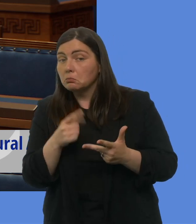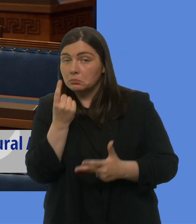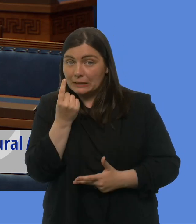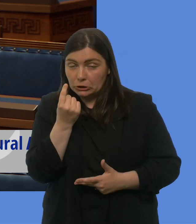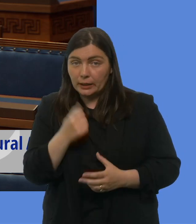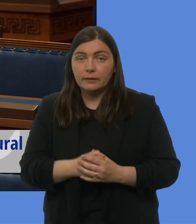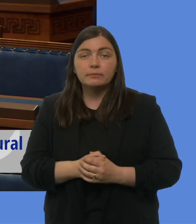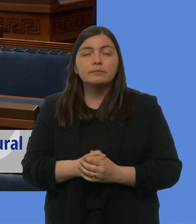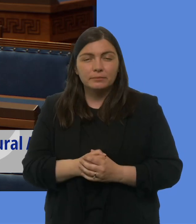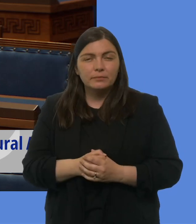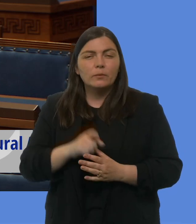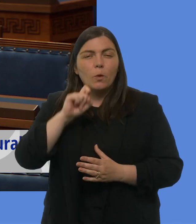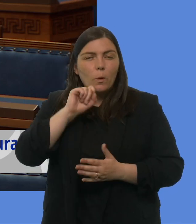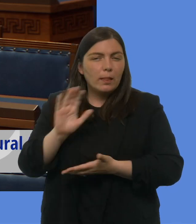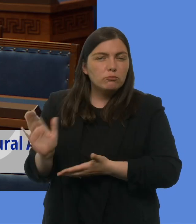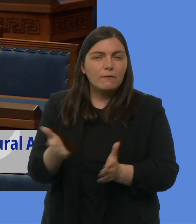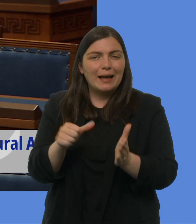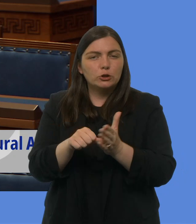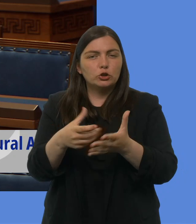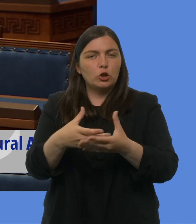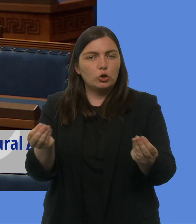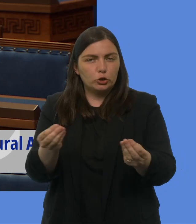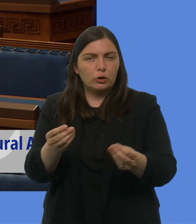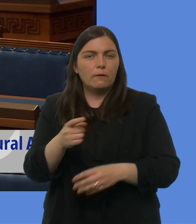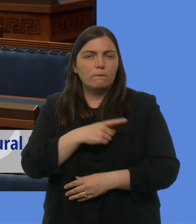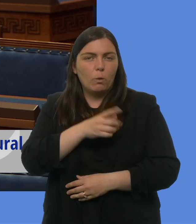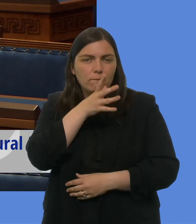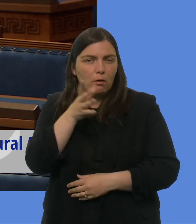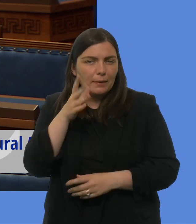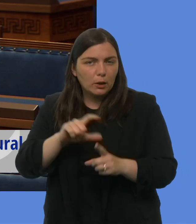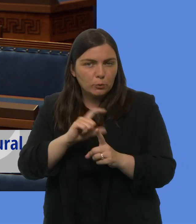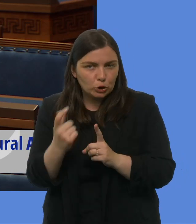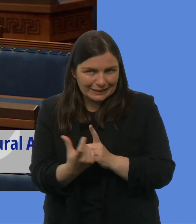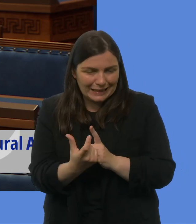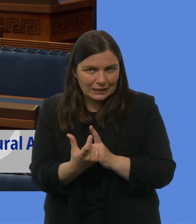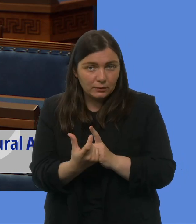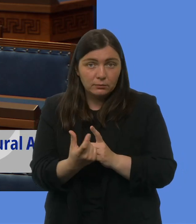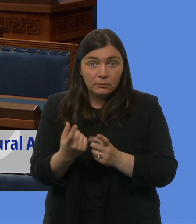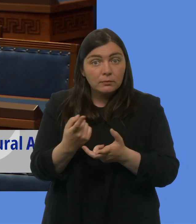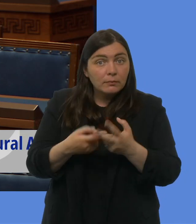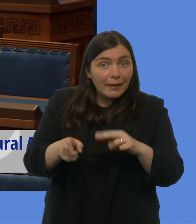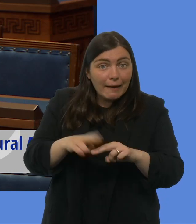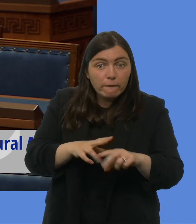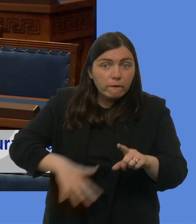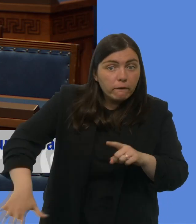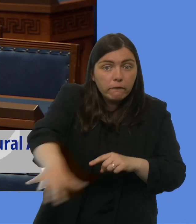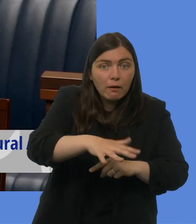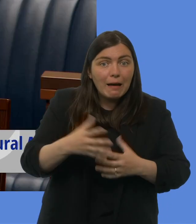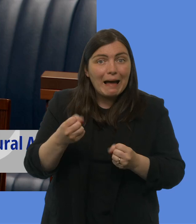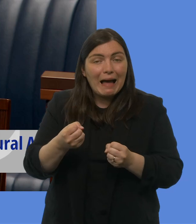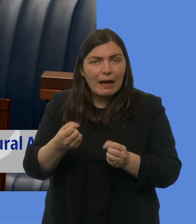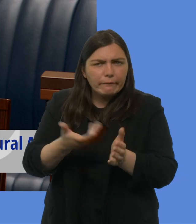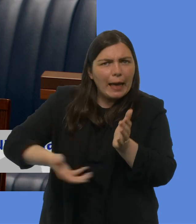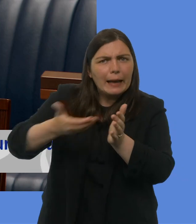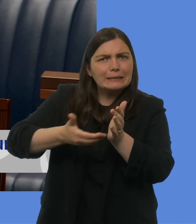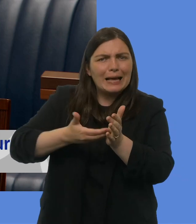excess slurry and manure on site, and that's what's moving it into, particularly into a resource that we can use and potentially export